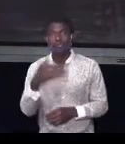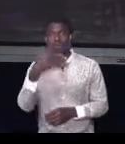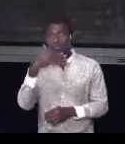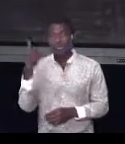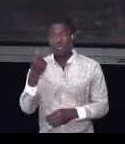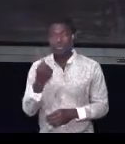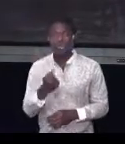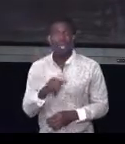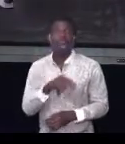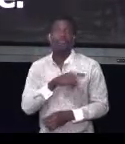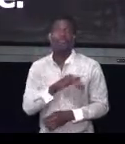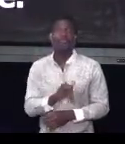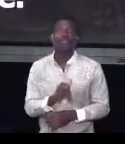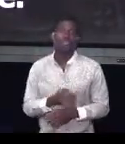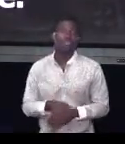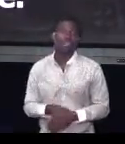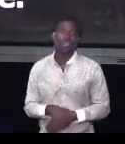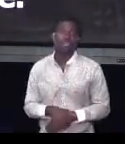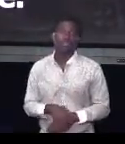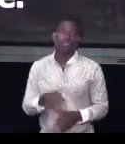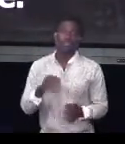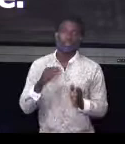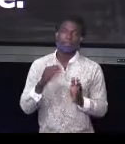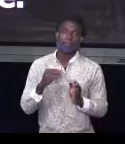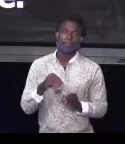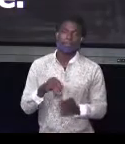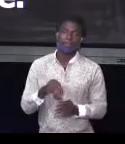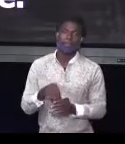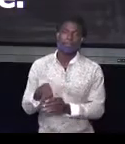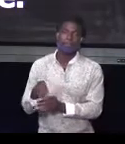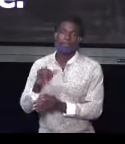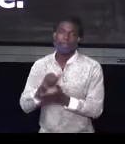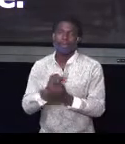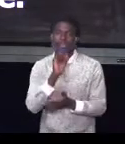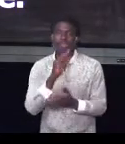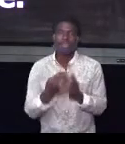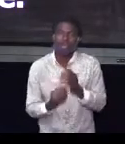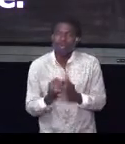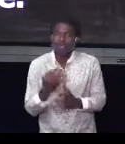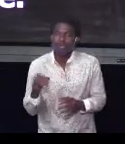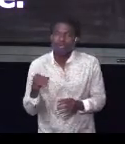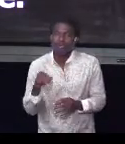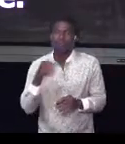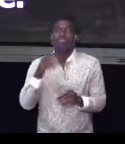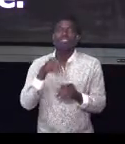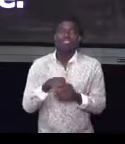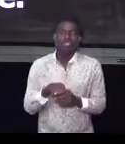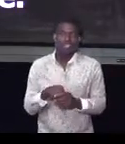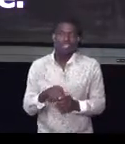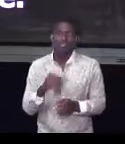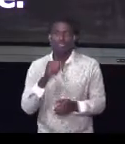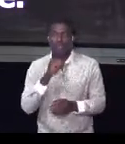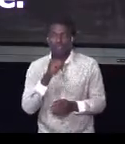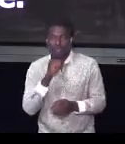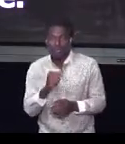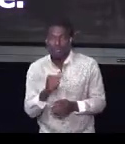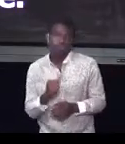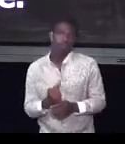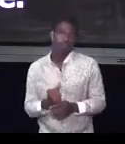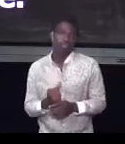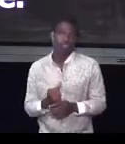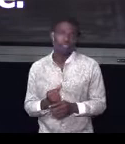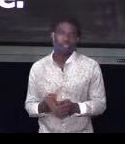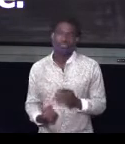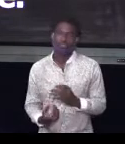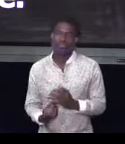of better quality. Plants that are grown in infertile soil will